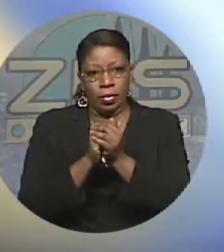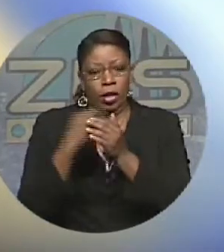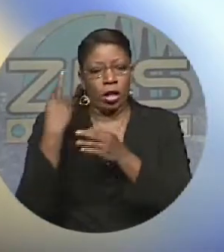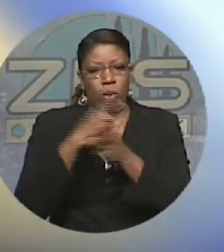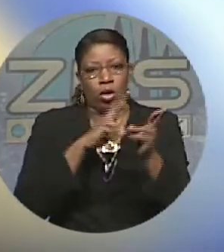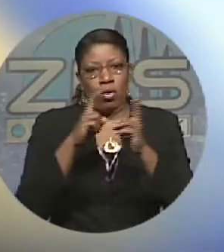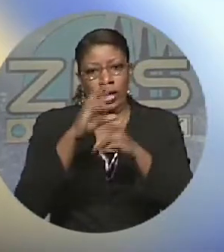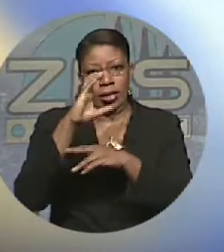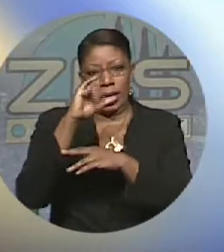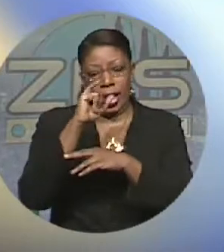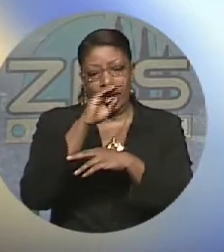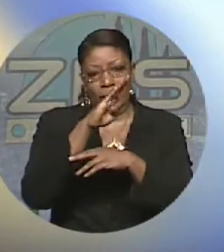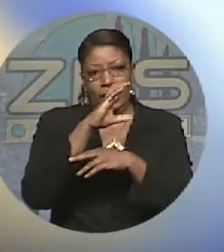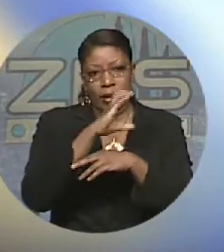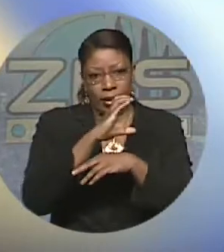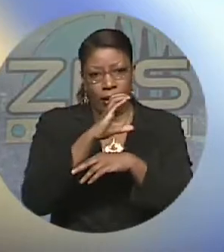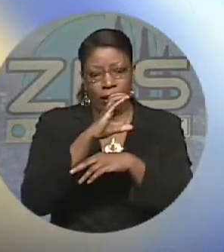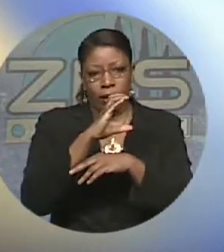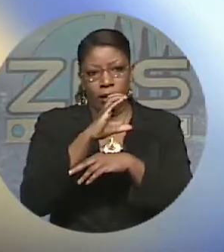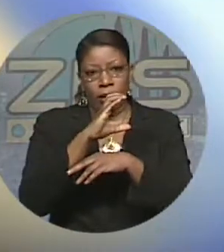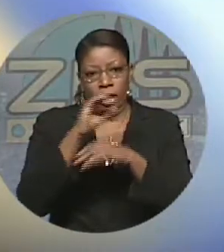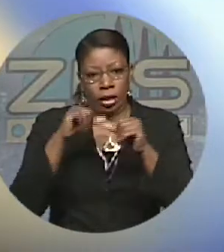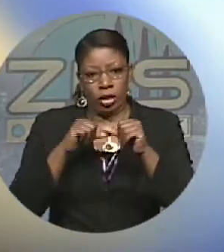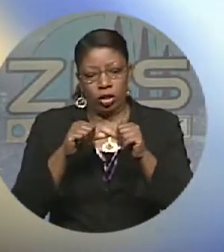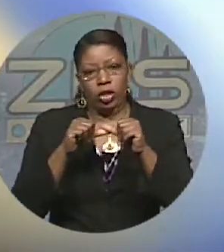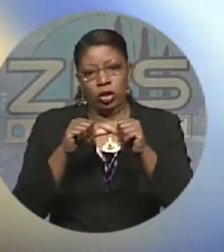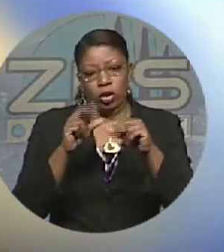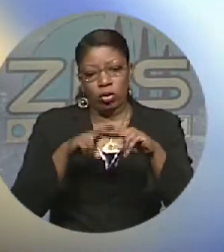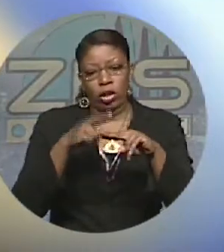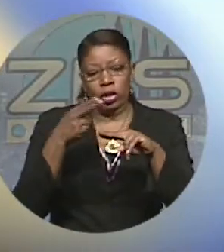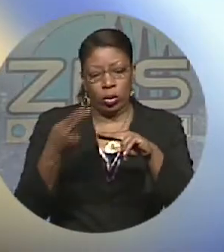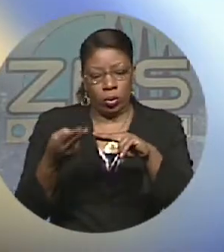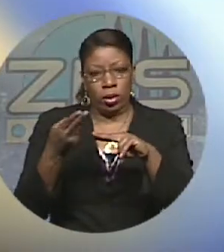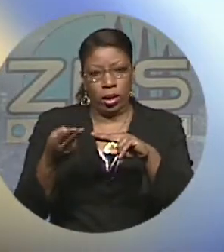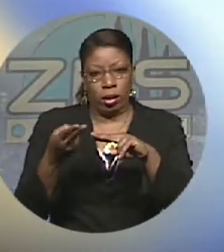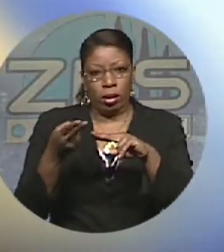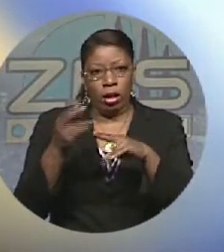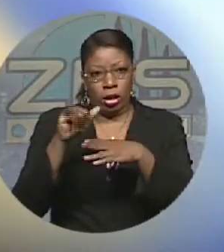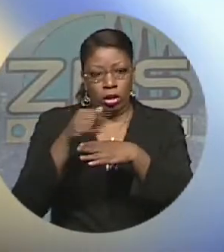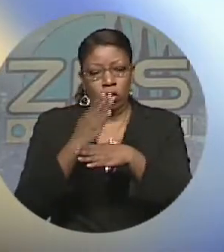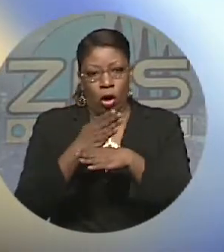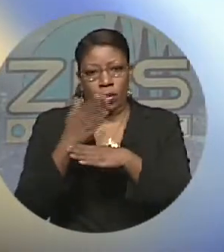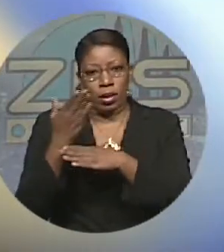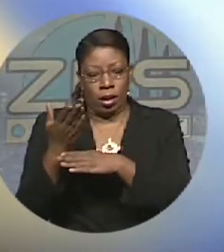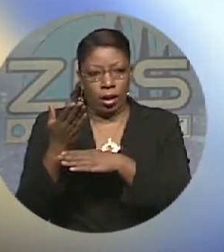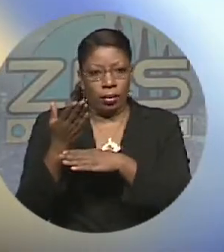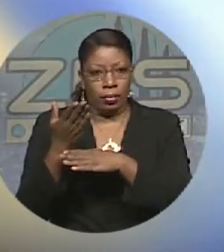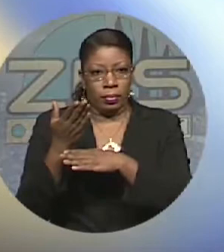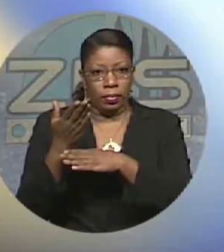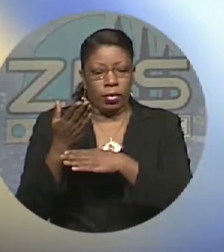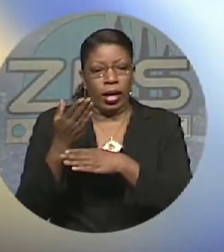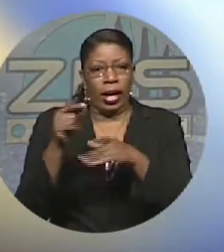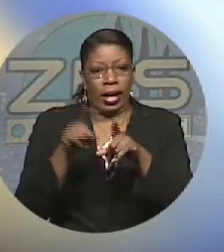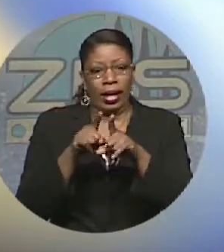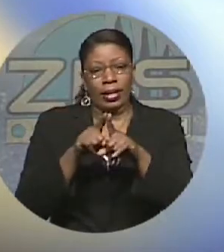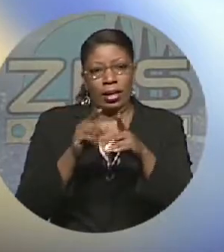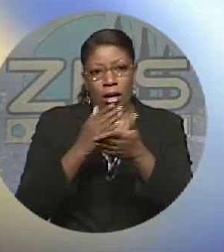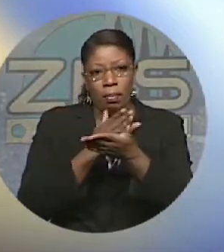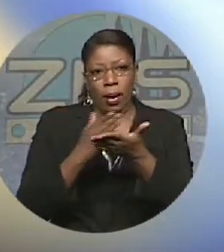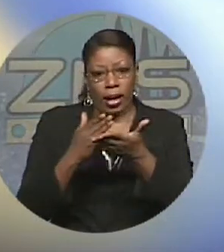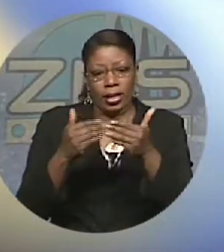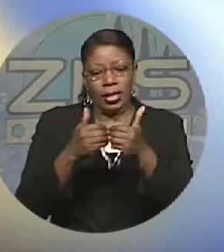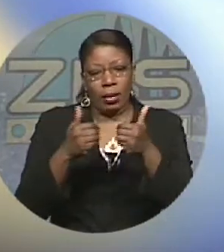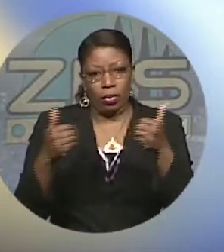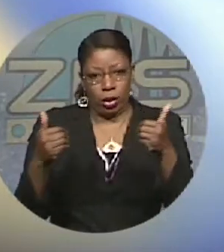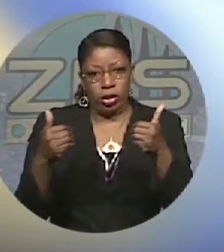know CIBC First Caribbean continues its downsizing exercise, offering packages to employees as part of a special